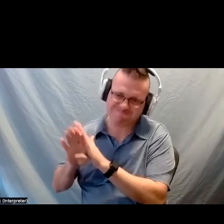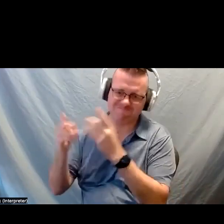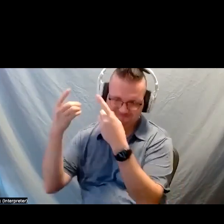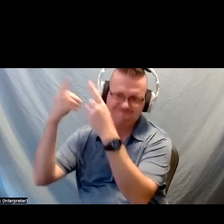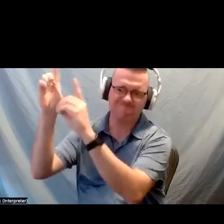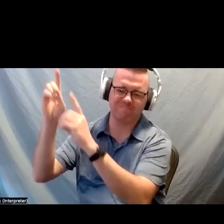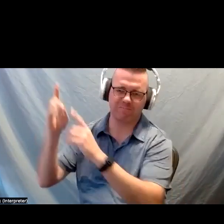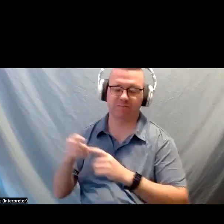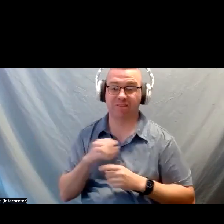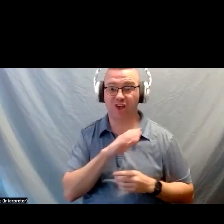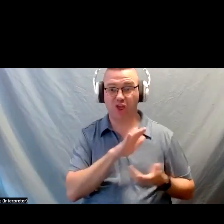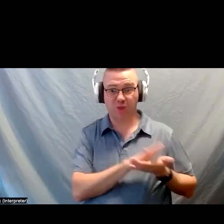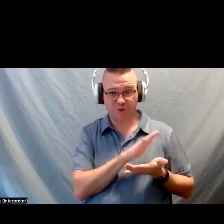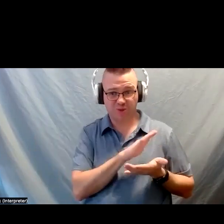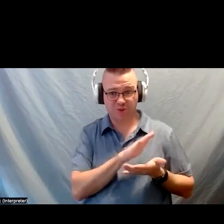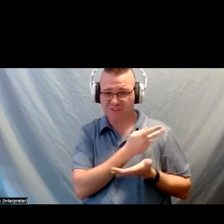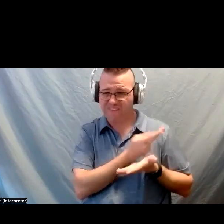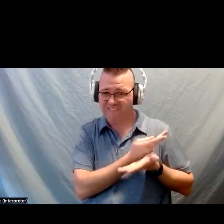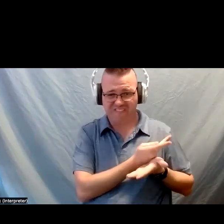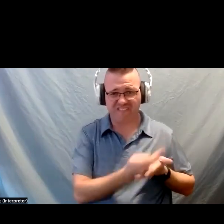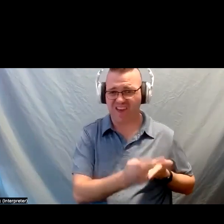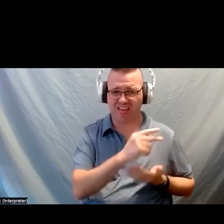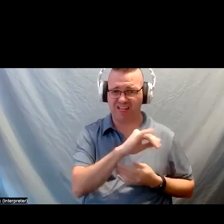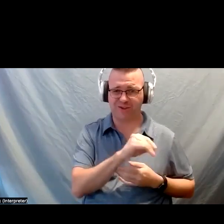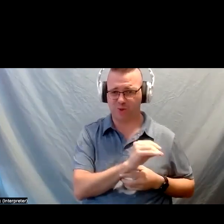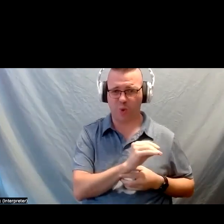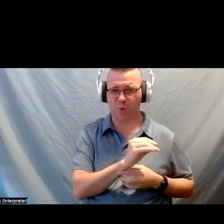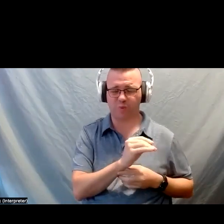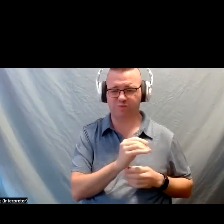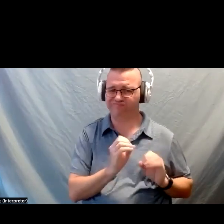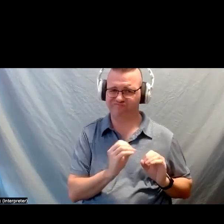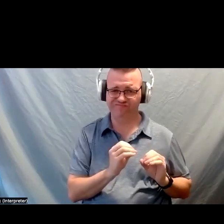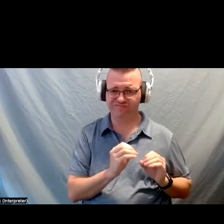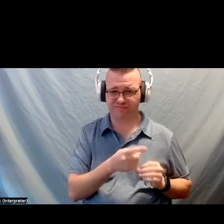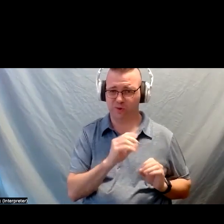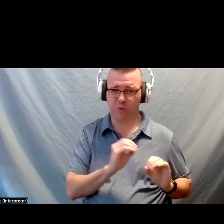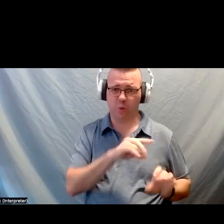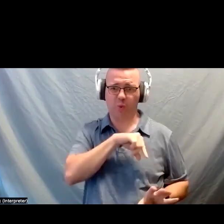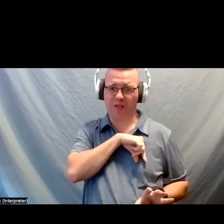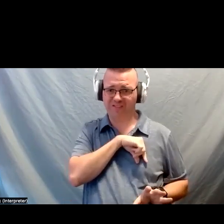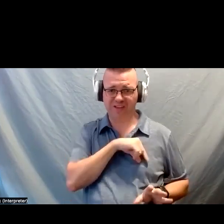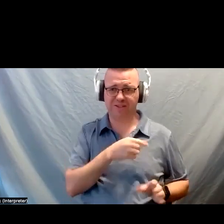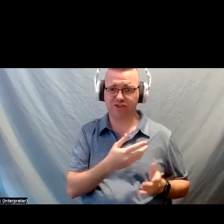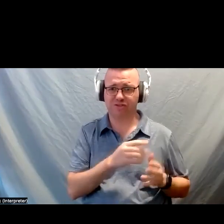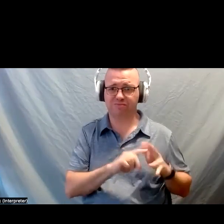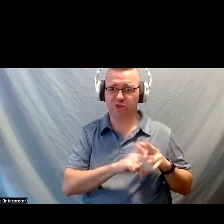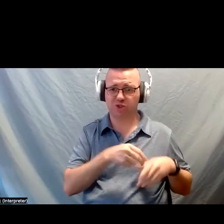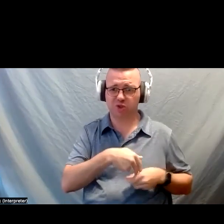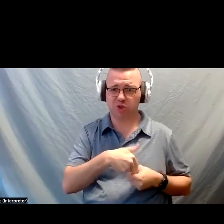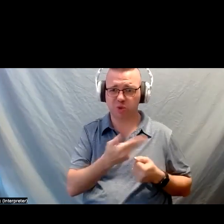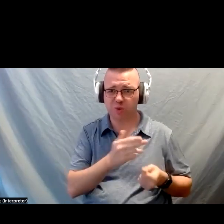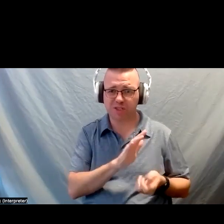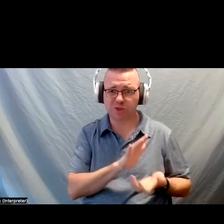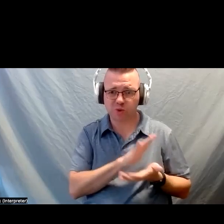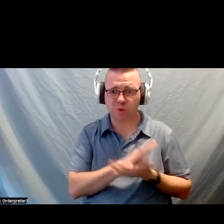as a child by her school. She had no qualifications at all. She left school at 15.